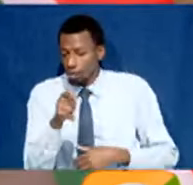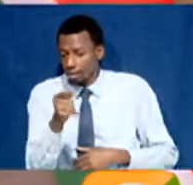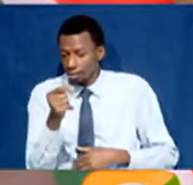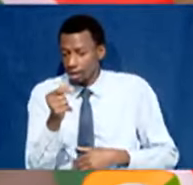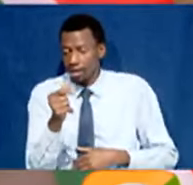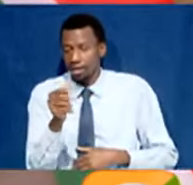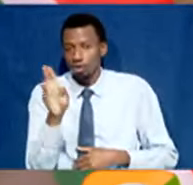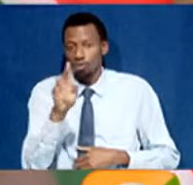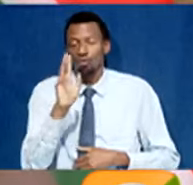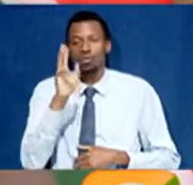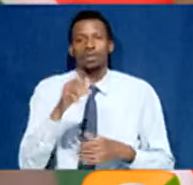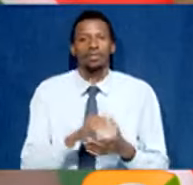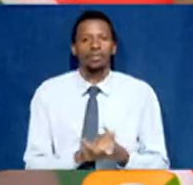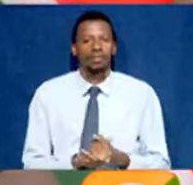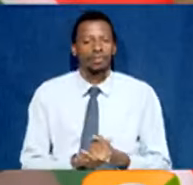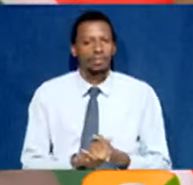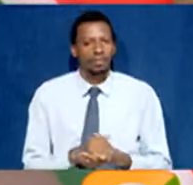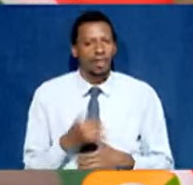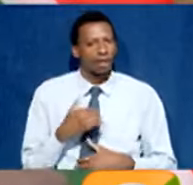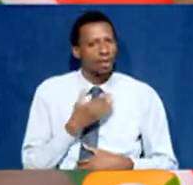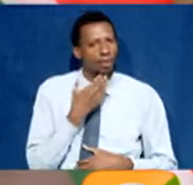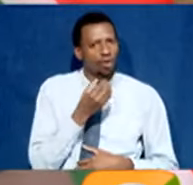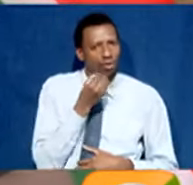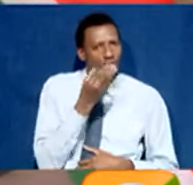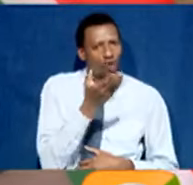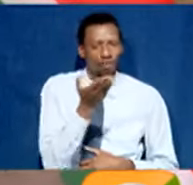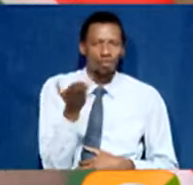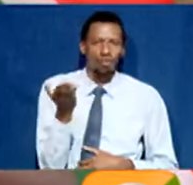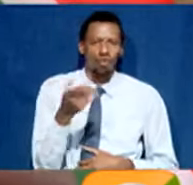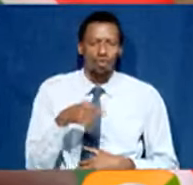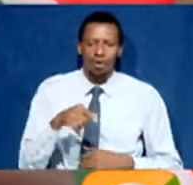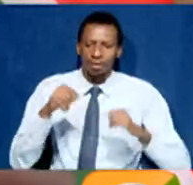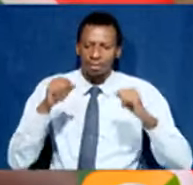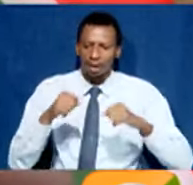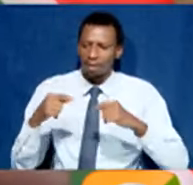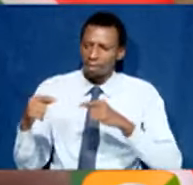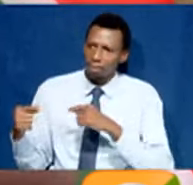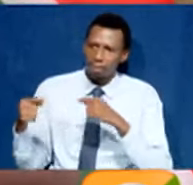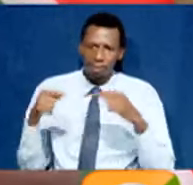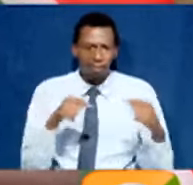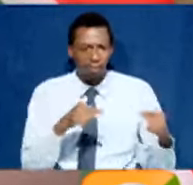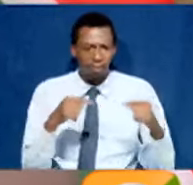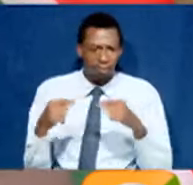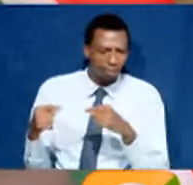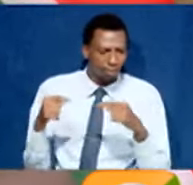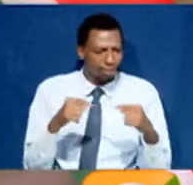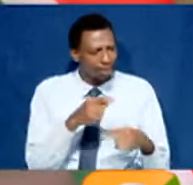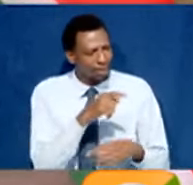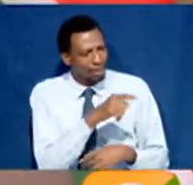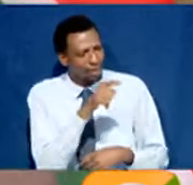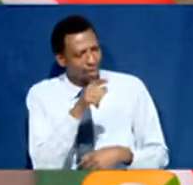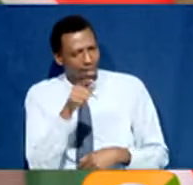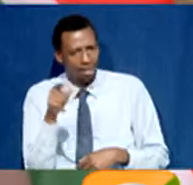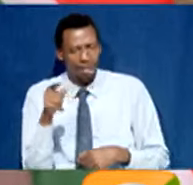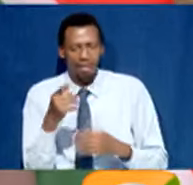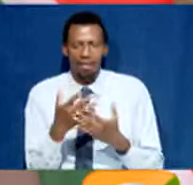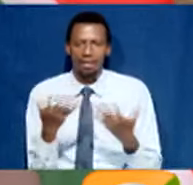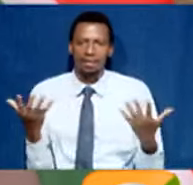you, good people, you know, we can argue about this or that or the other. My question